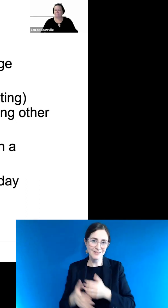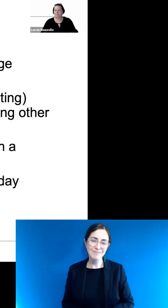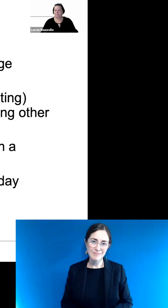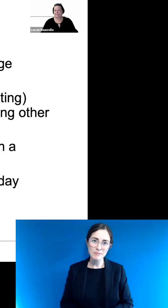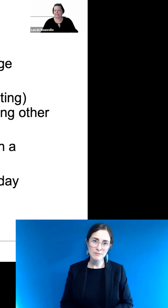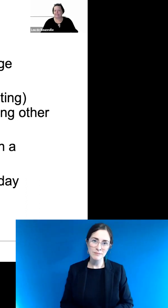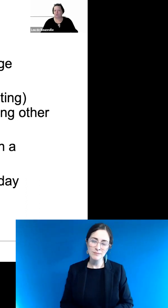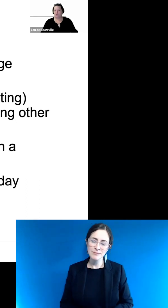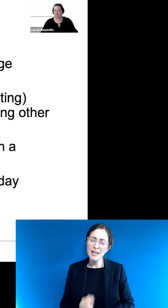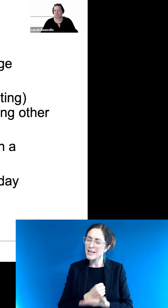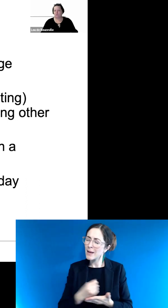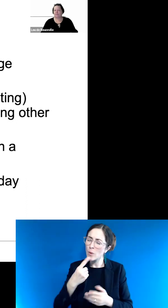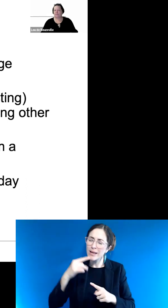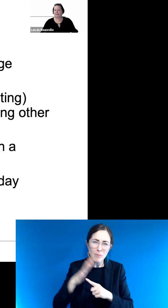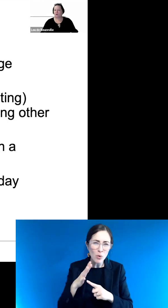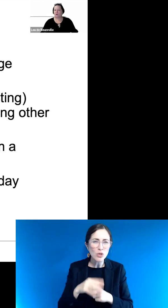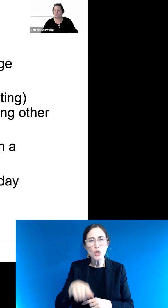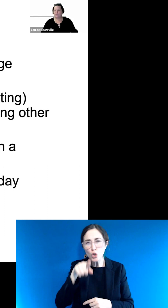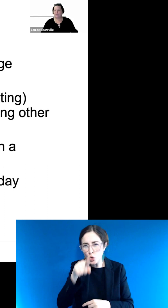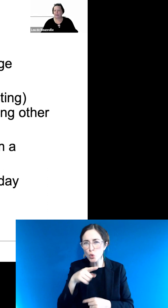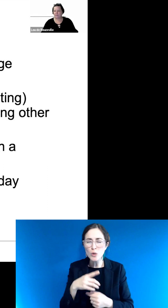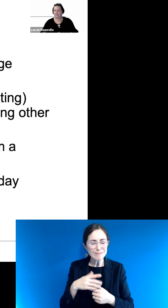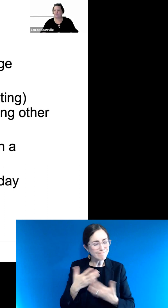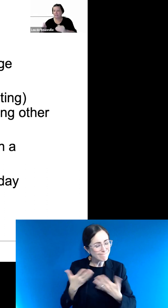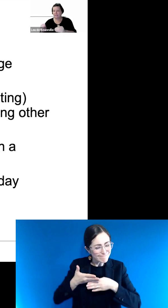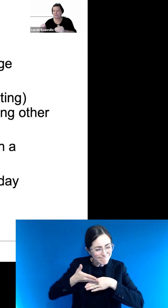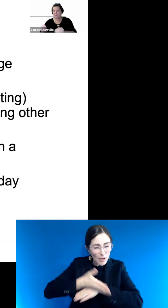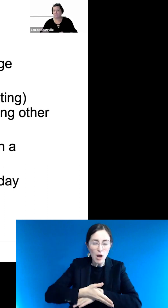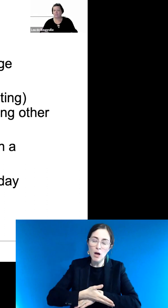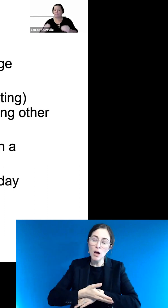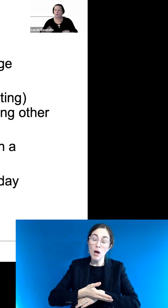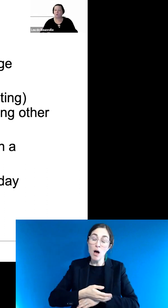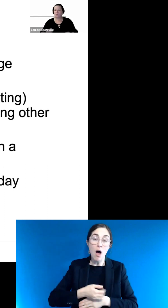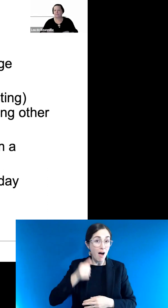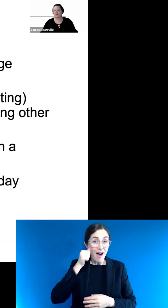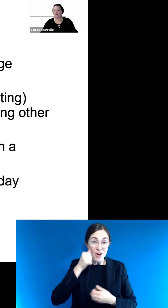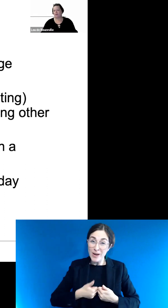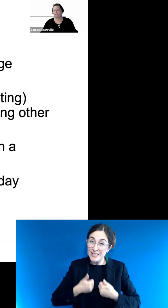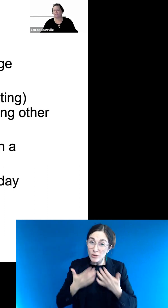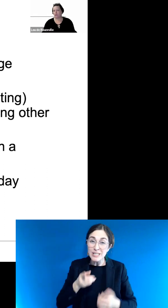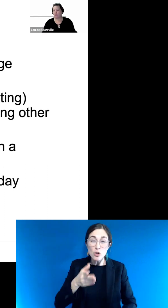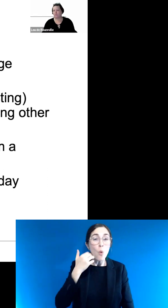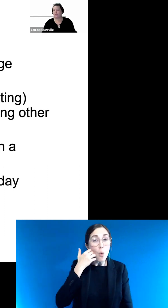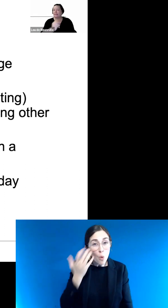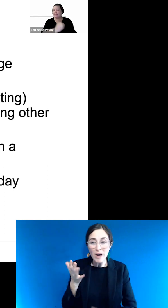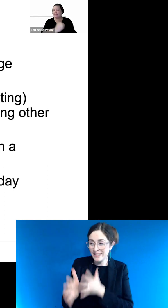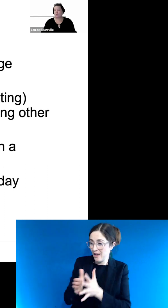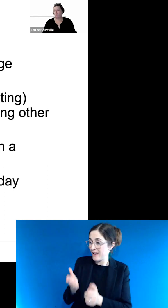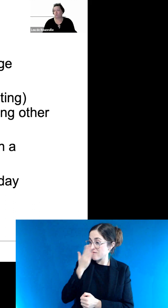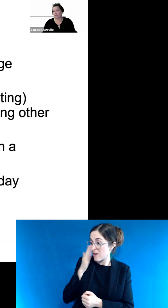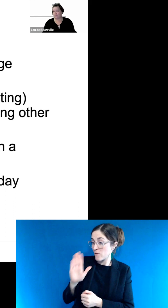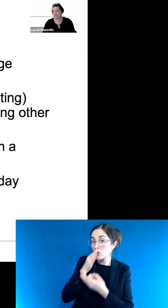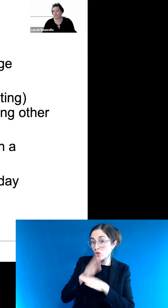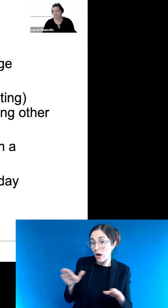One of the best things you can do is make a conscious effort. Yes, it's exhausting, but always sign in front of your child, even